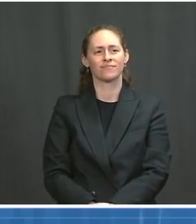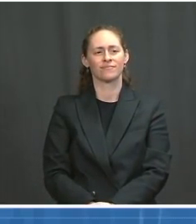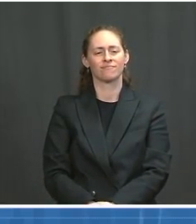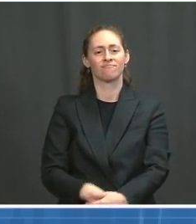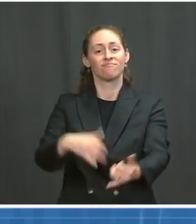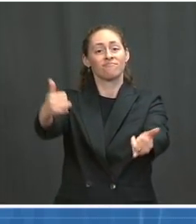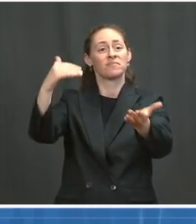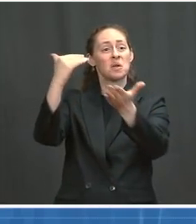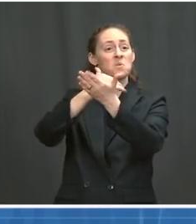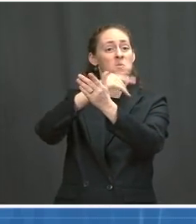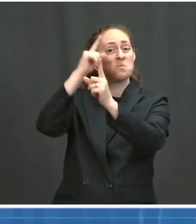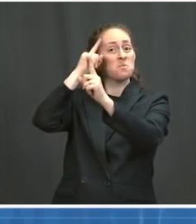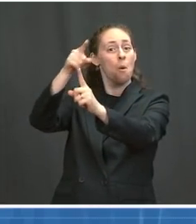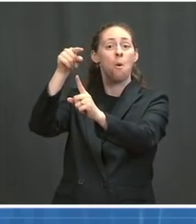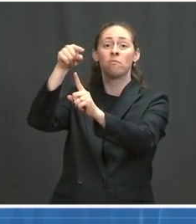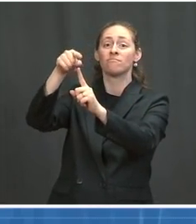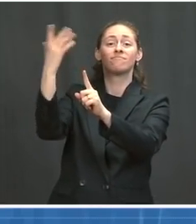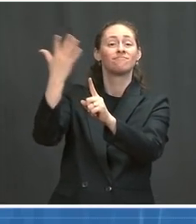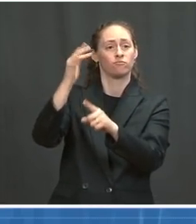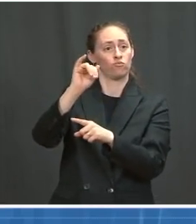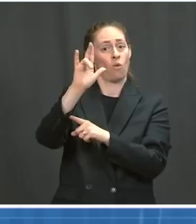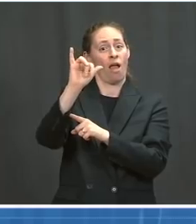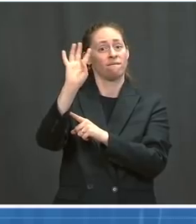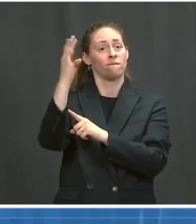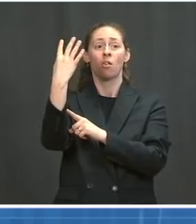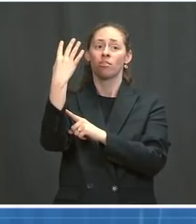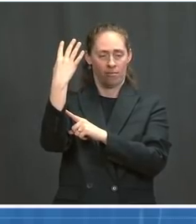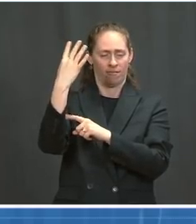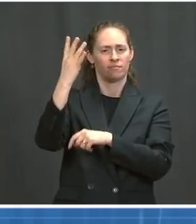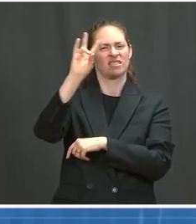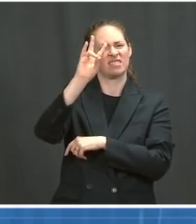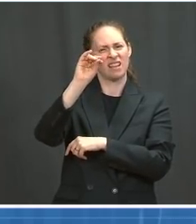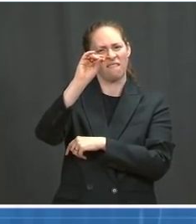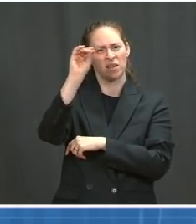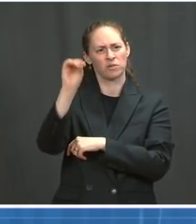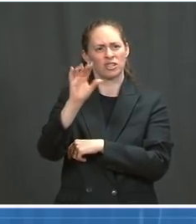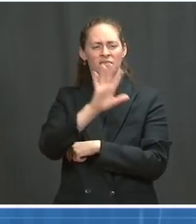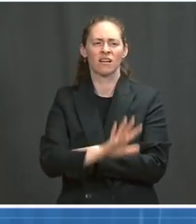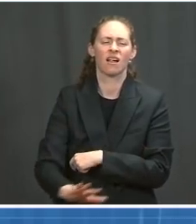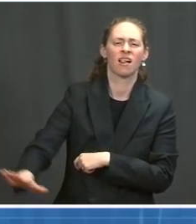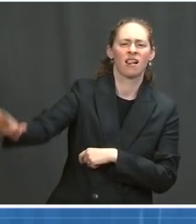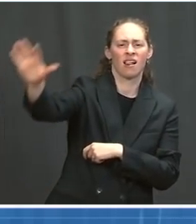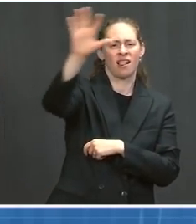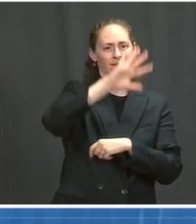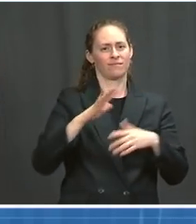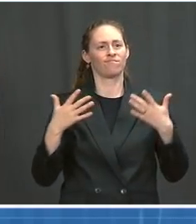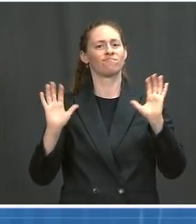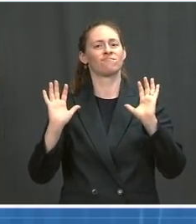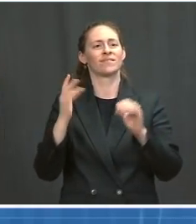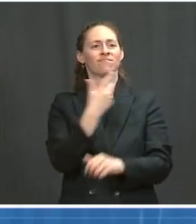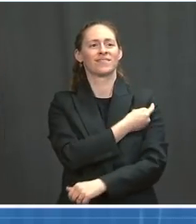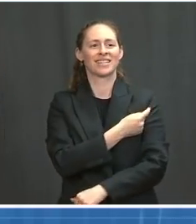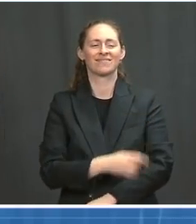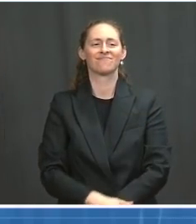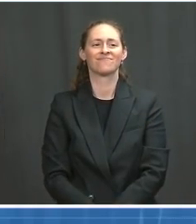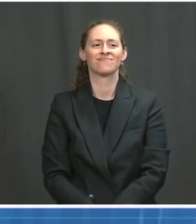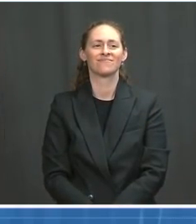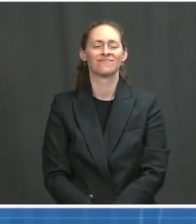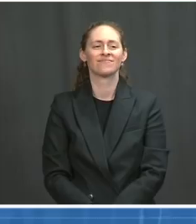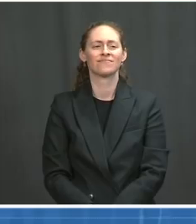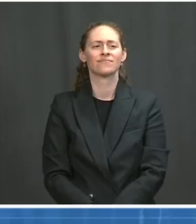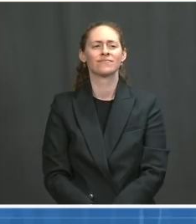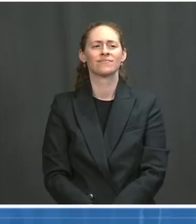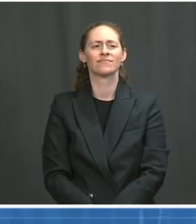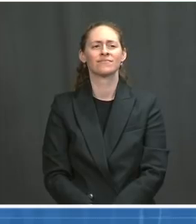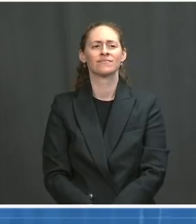part. So please, if you're already vaccinated, share your story and